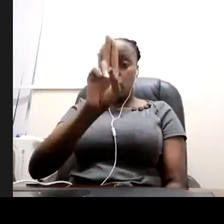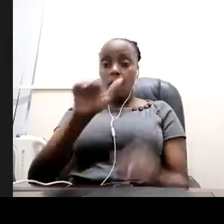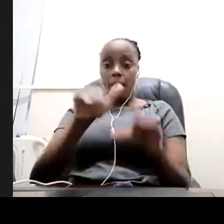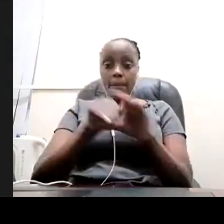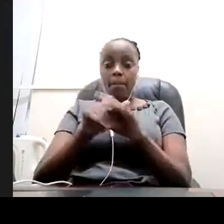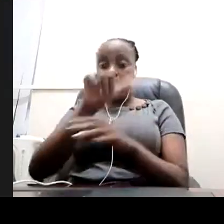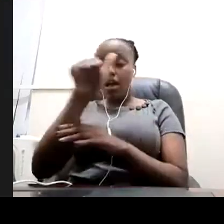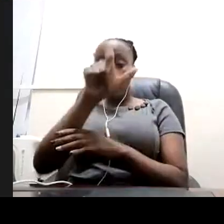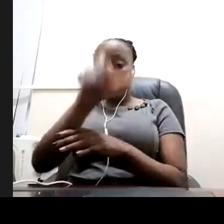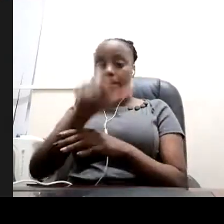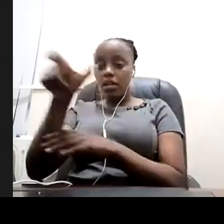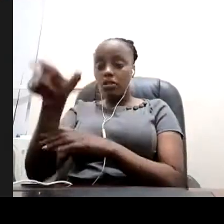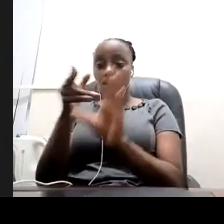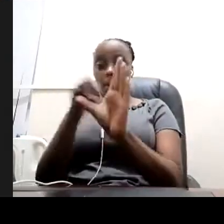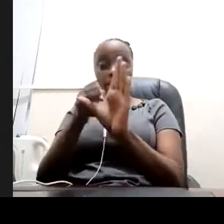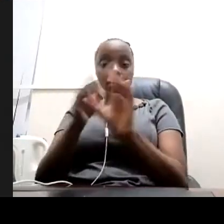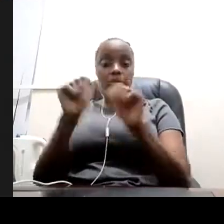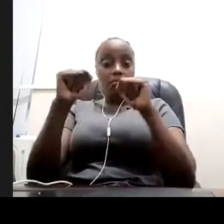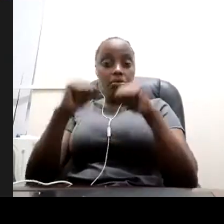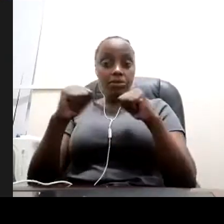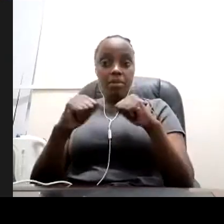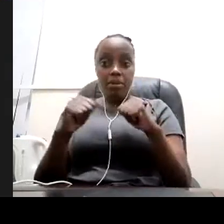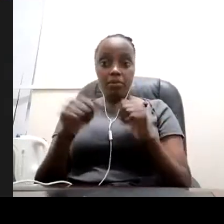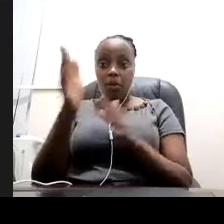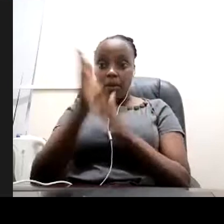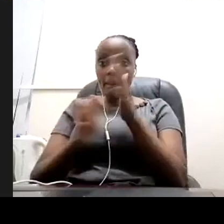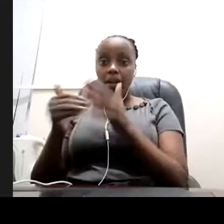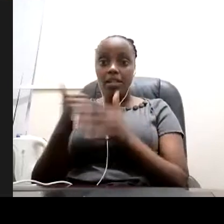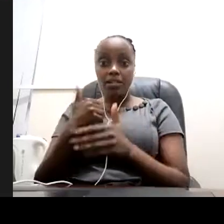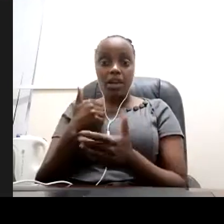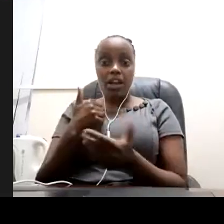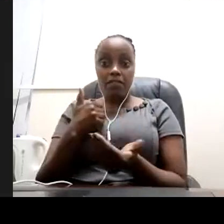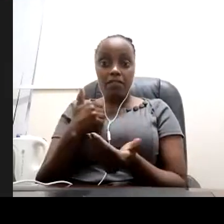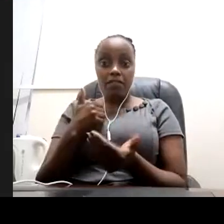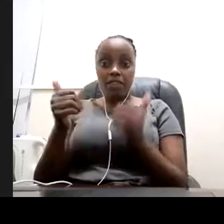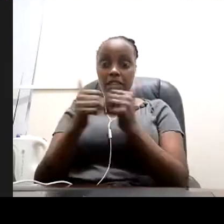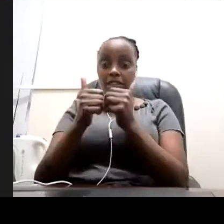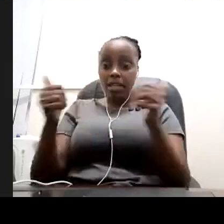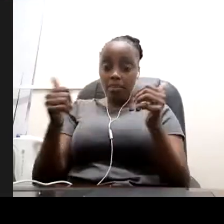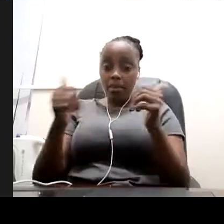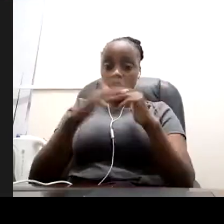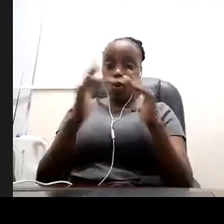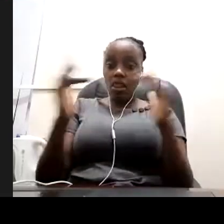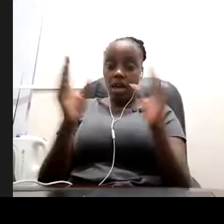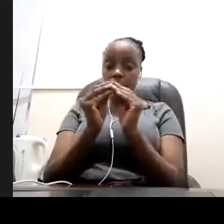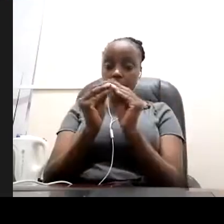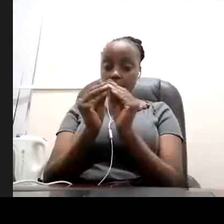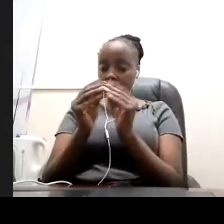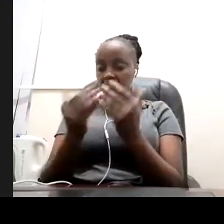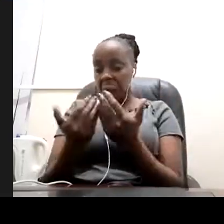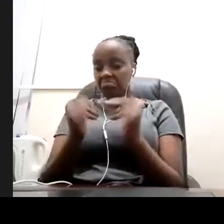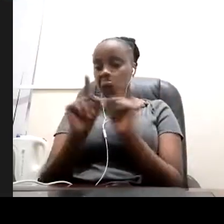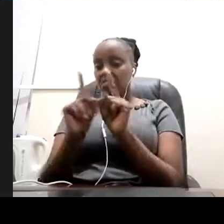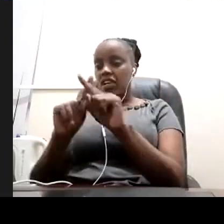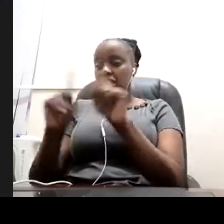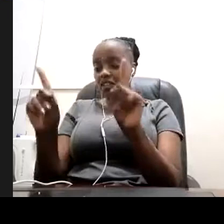can participate, exchange. We are planning to have separate webinars where we will be covering different chapters